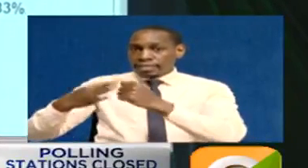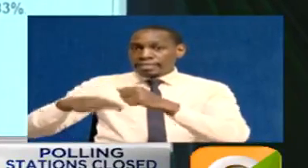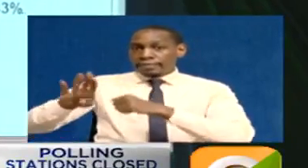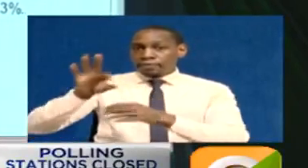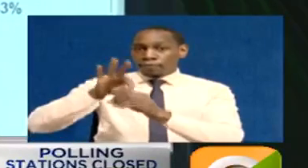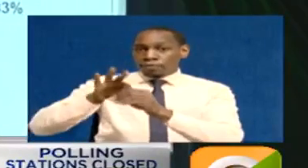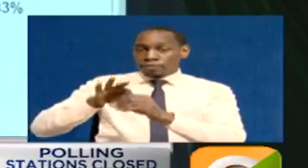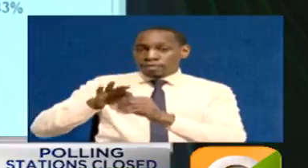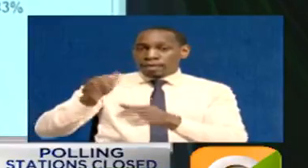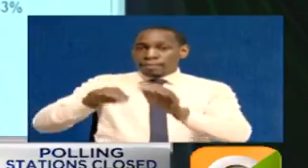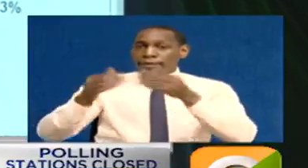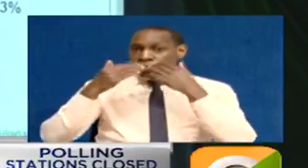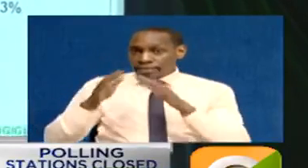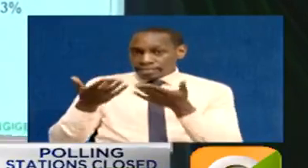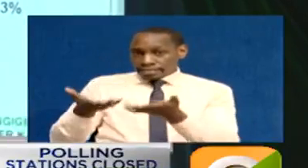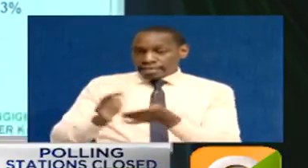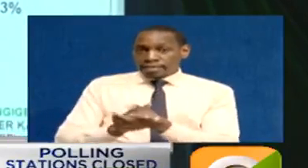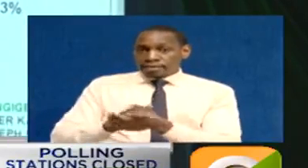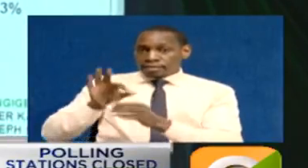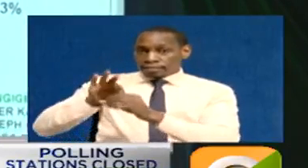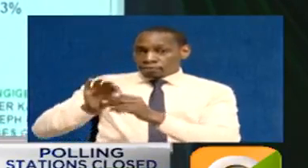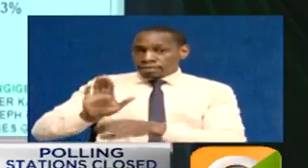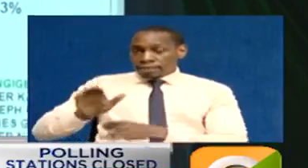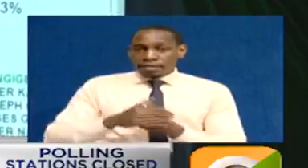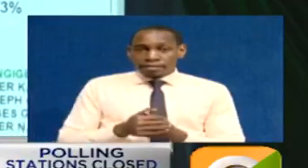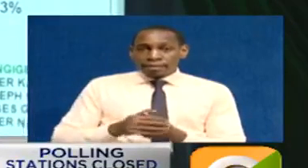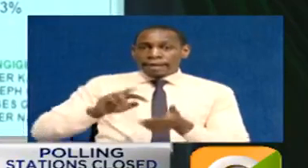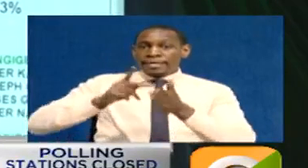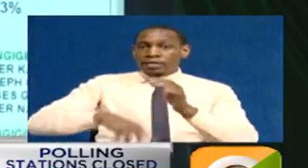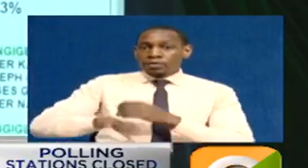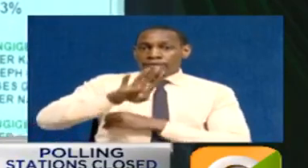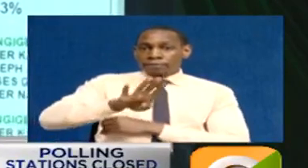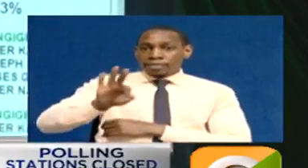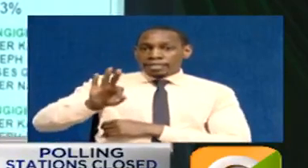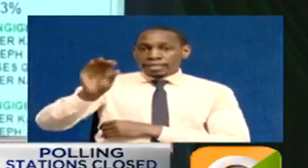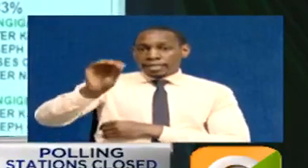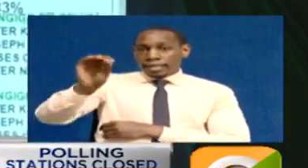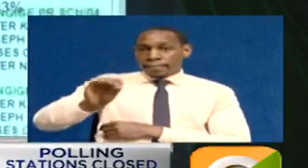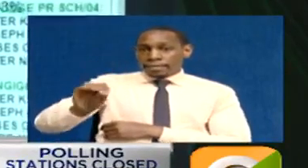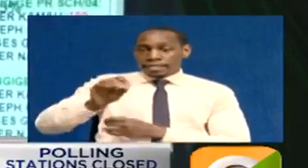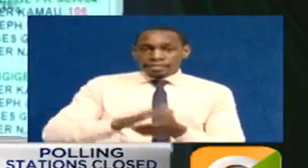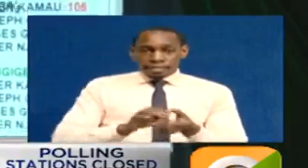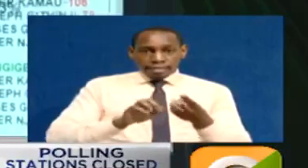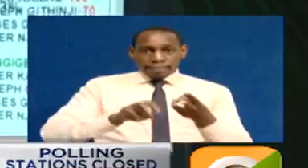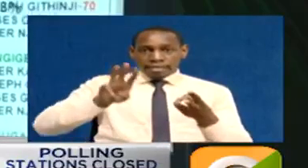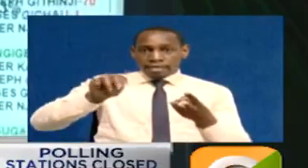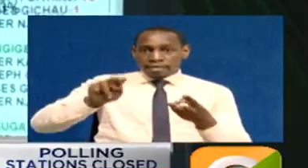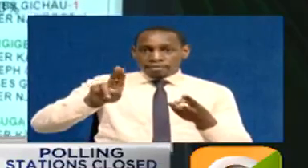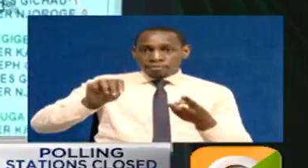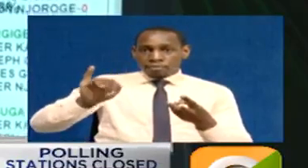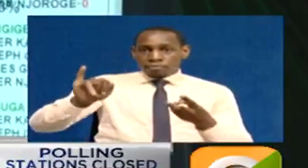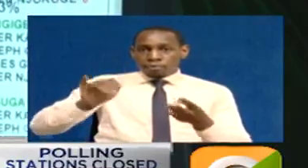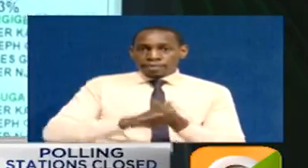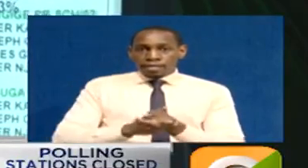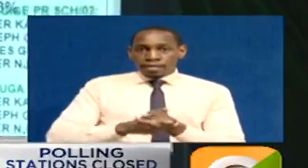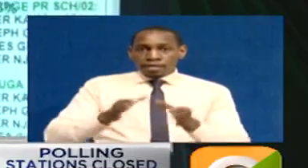1,884 are the votes that have been casted so far in his favor. That is translates to 43%. Mumbi Moses Gishau